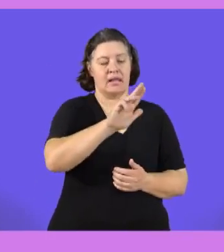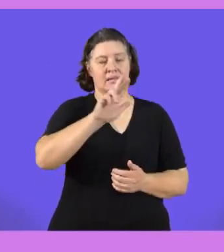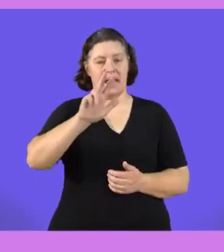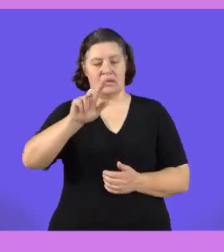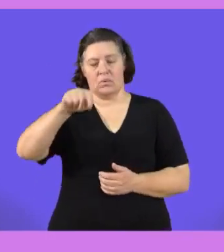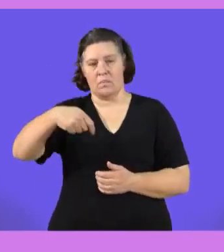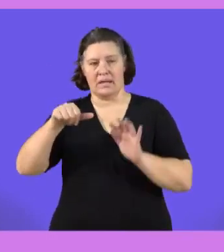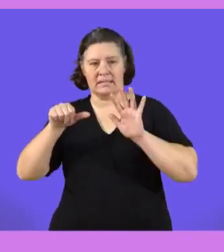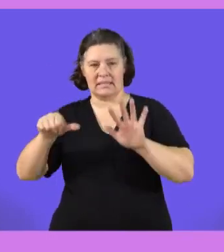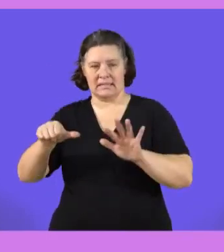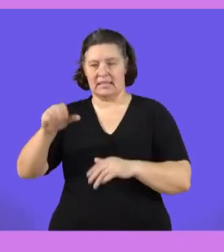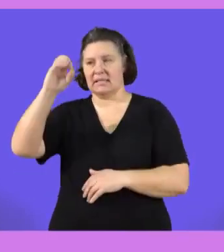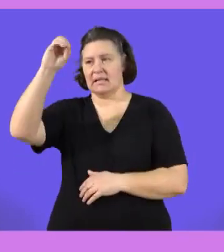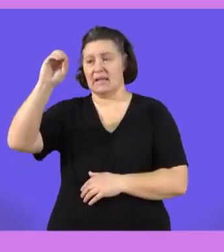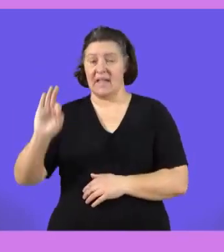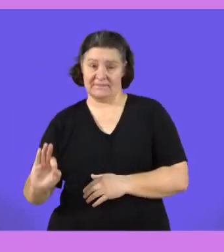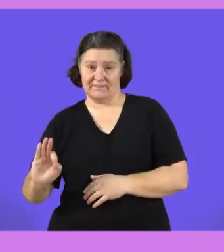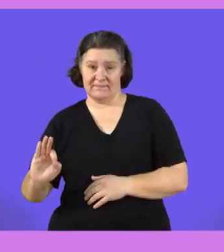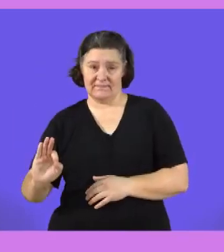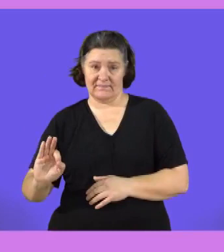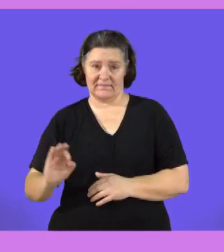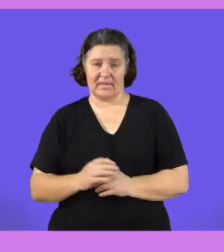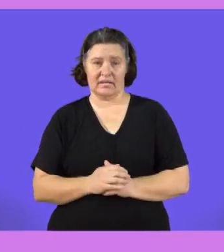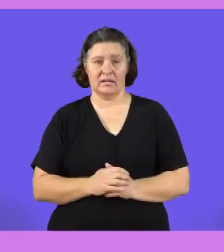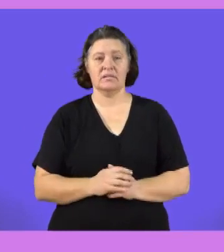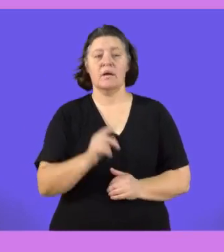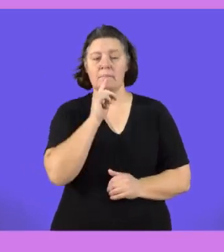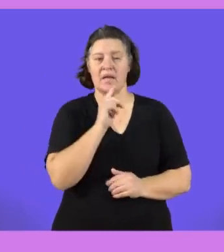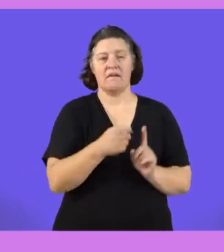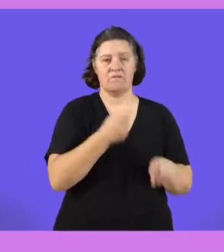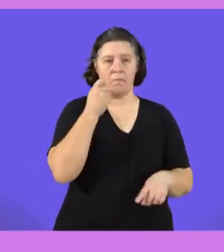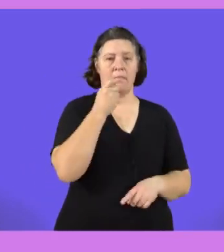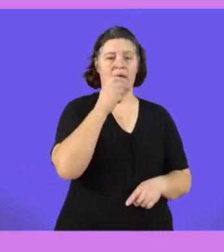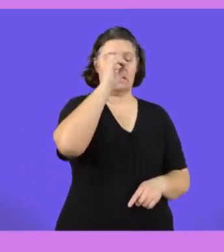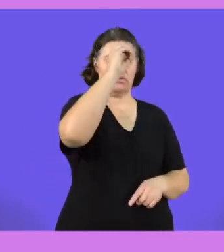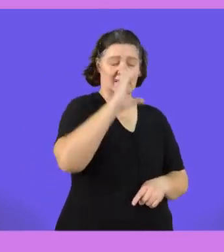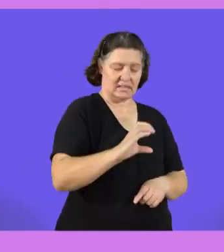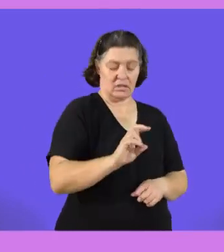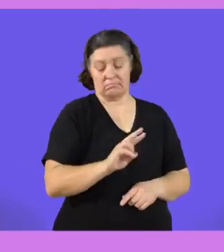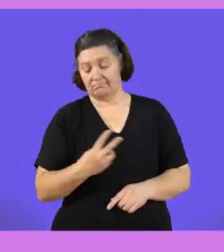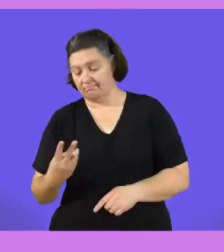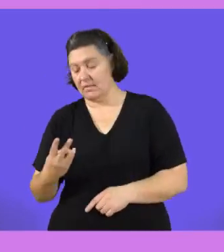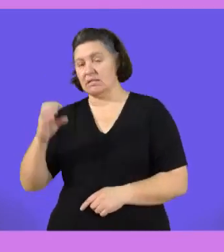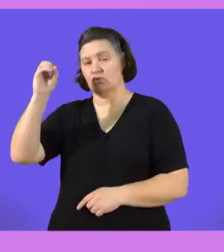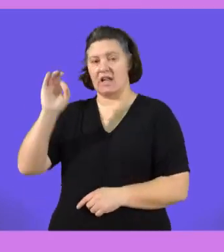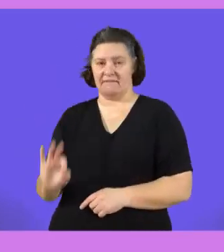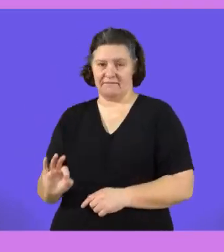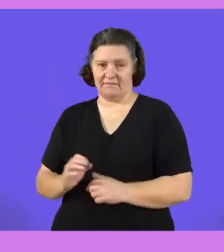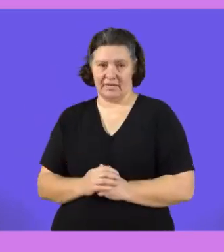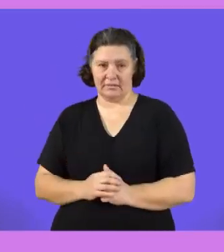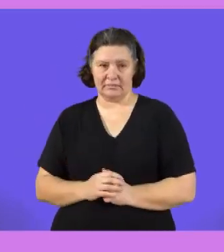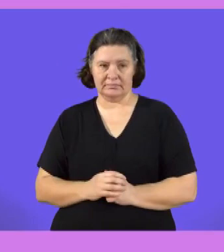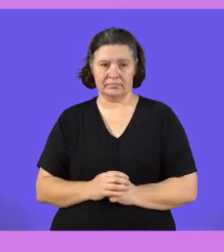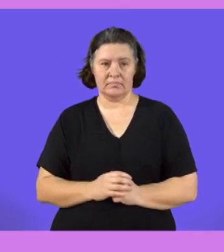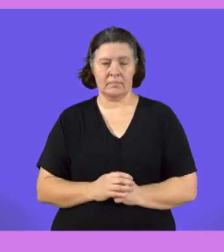98,6 degrees Fahrenheit. So that's the first one where I convert from degrees Celsius into degrees Fahrenheit. Let's look at another example